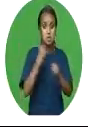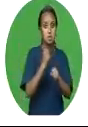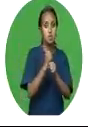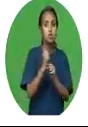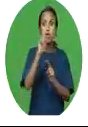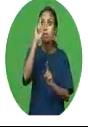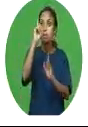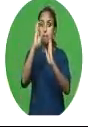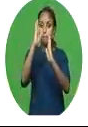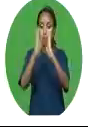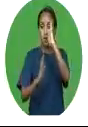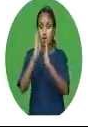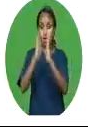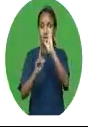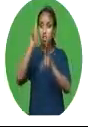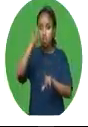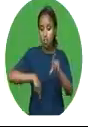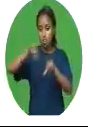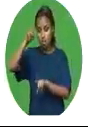parallel line development.